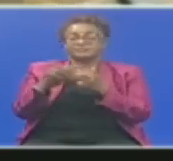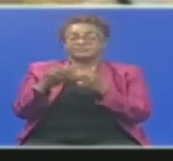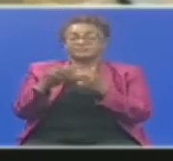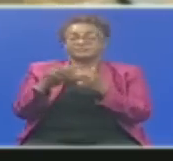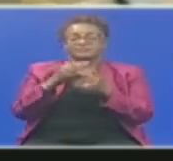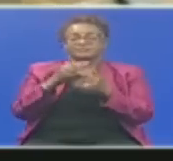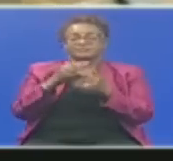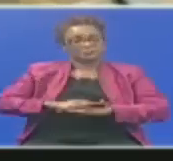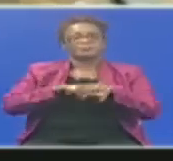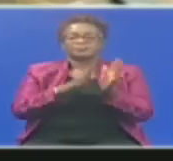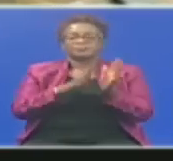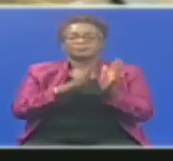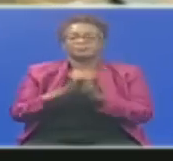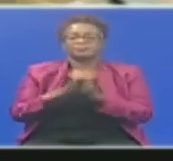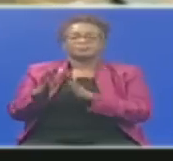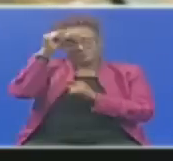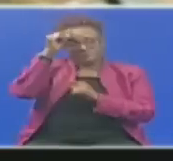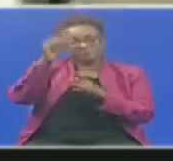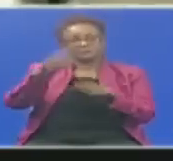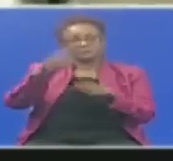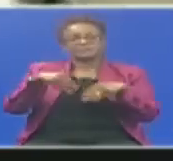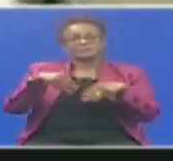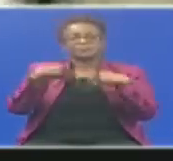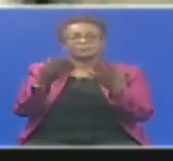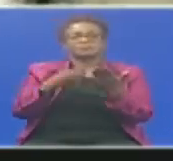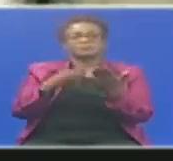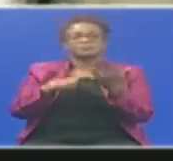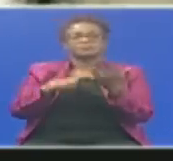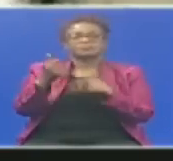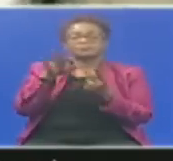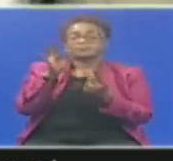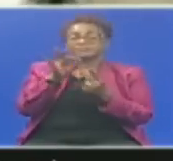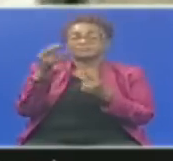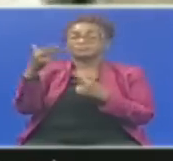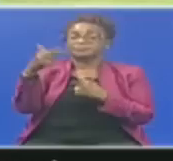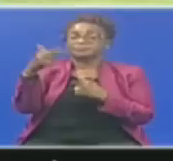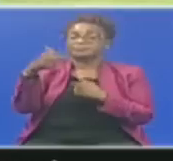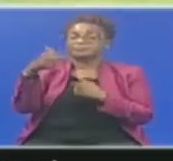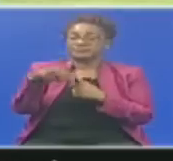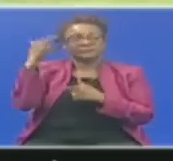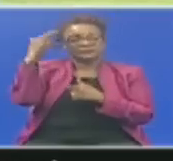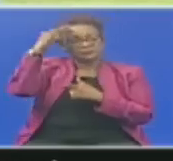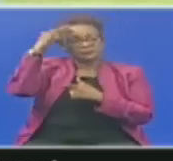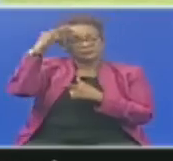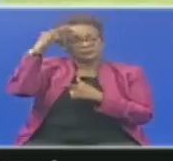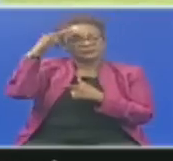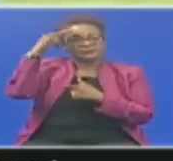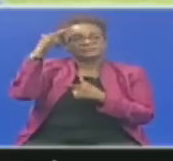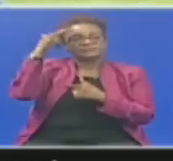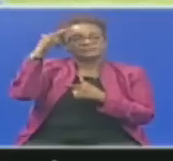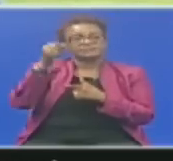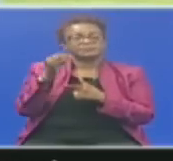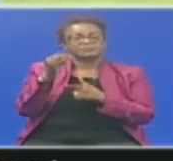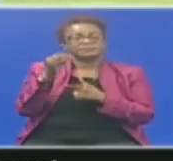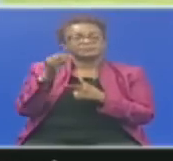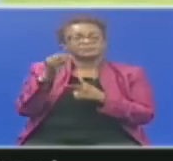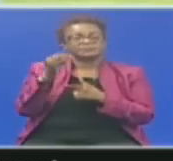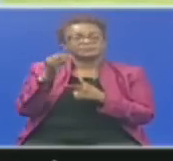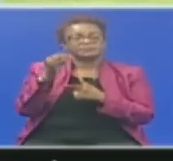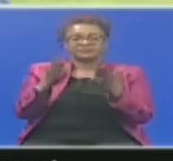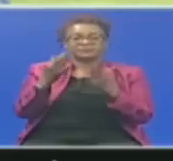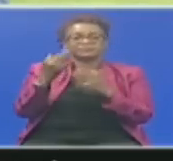plans by government to provide an affordable alternative fuel are realized. So we are going to roll out by